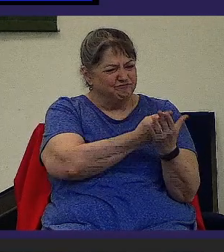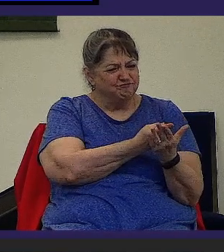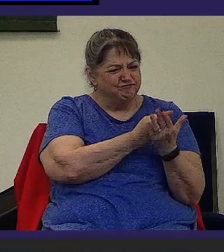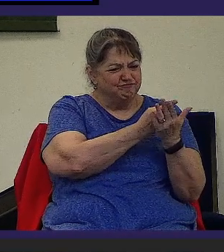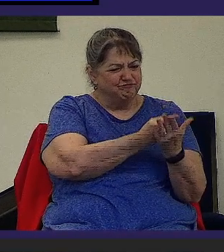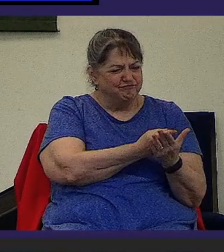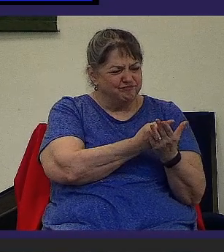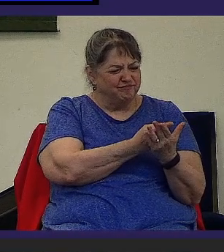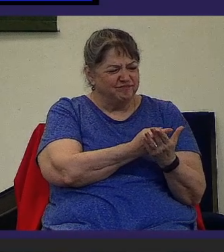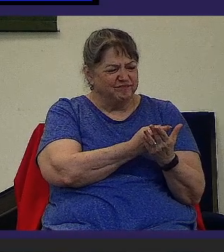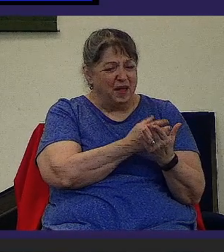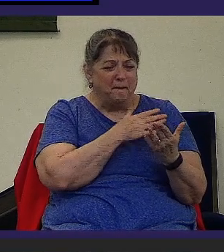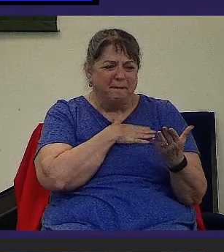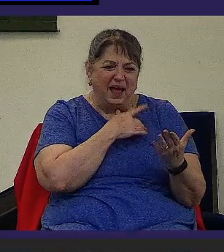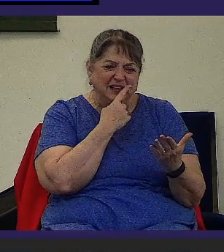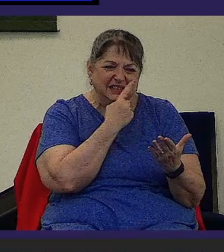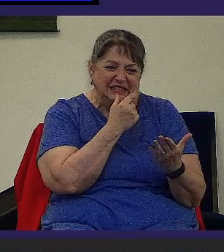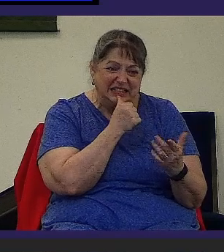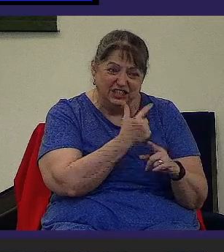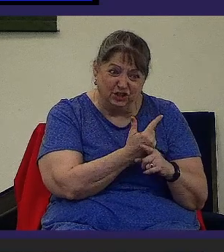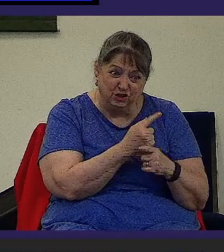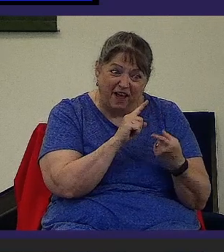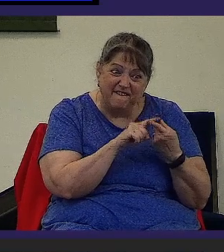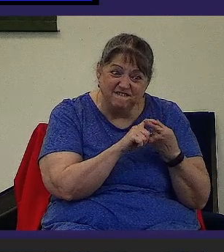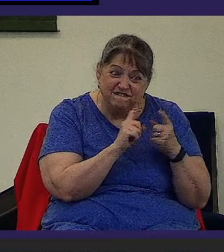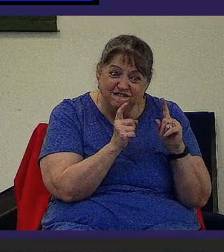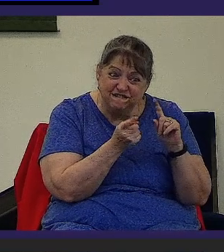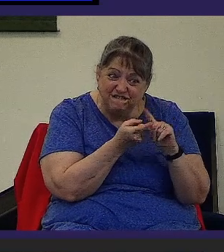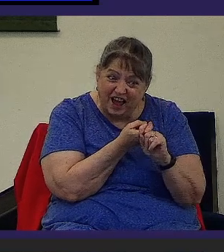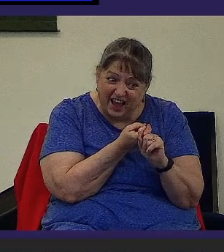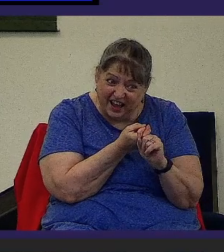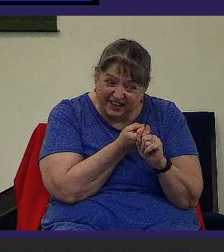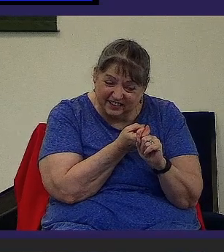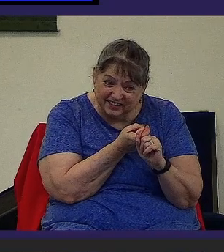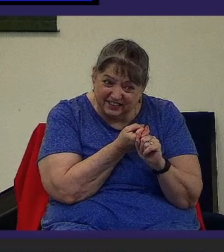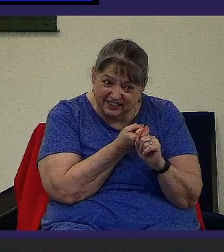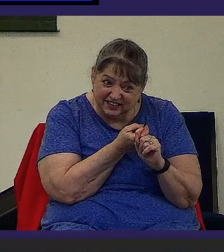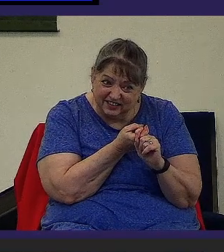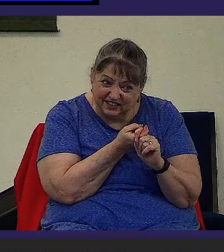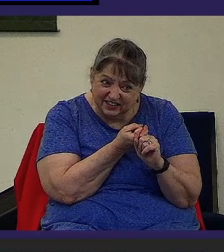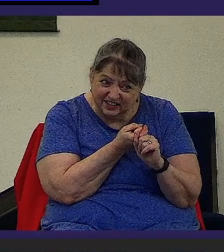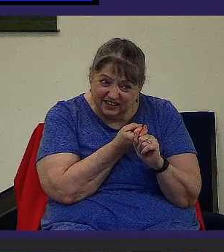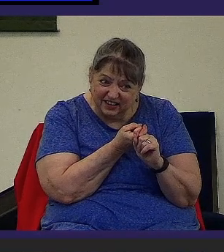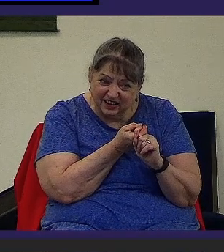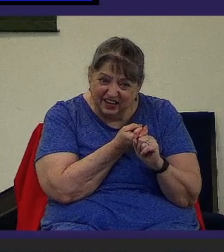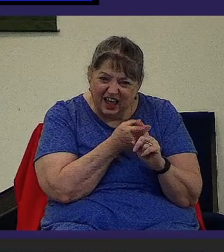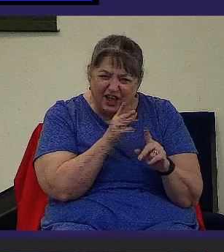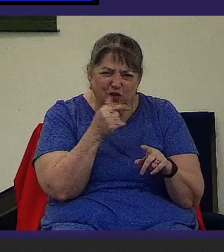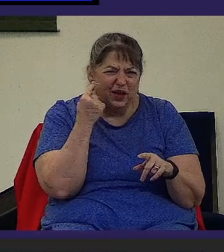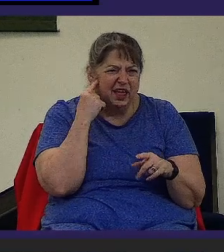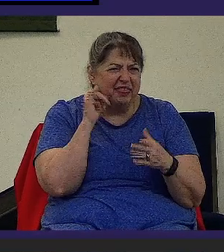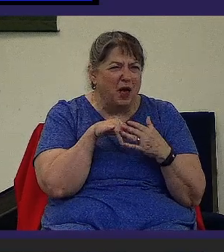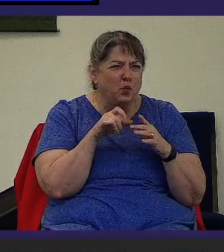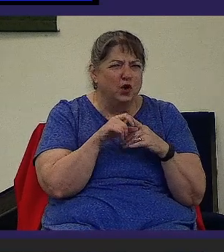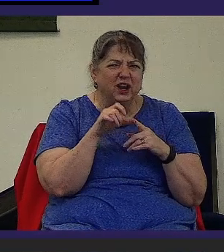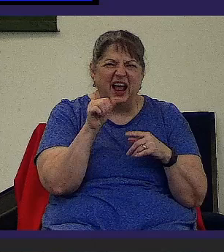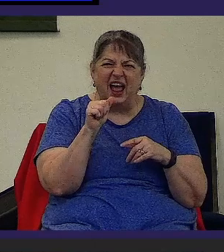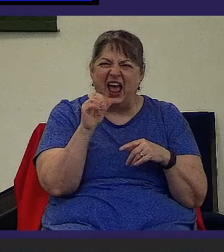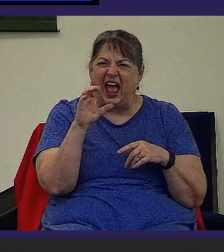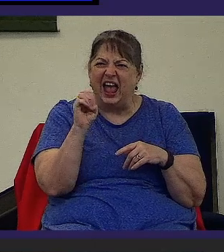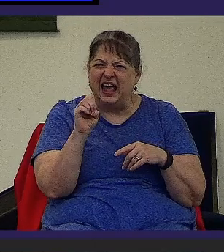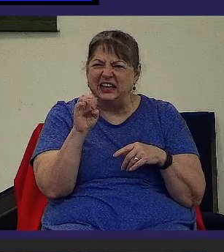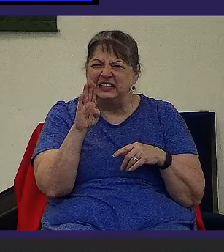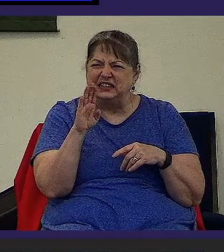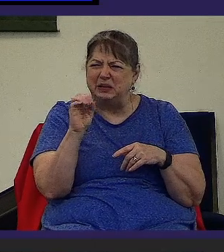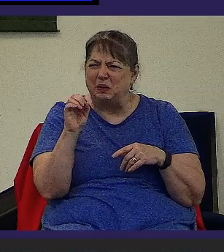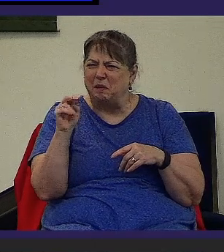friends that my sister had who she referred to as her ace boon coon you ever heard that okay i'm dating myself but